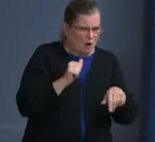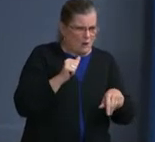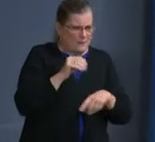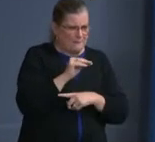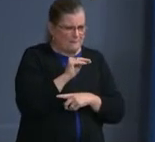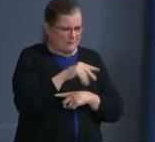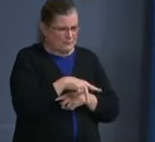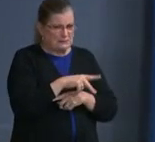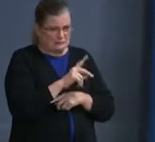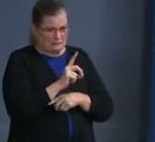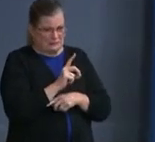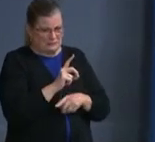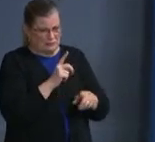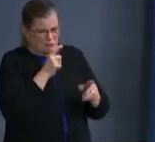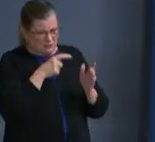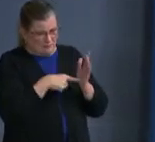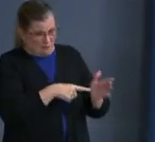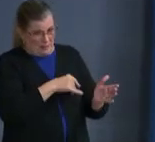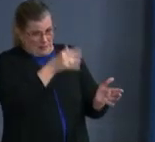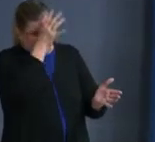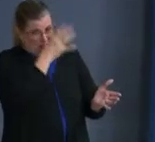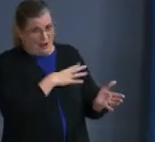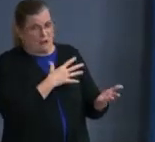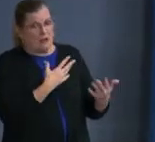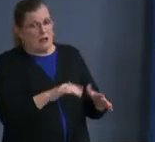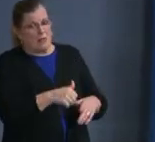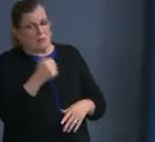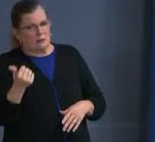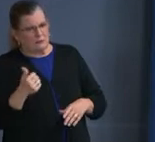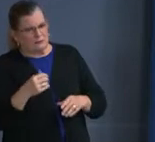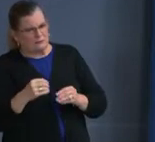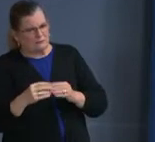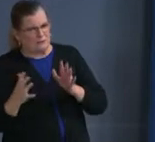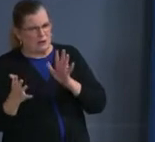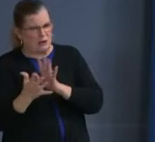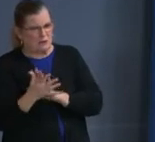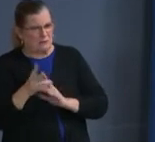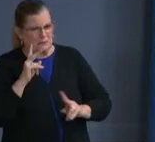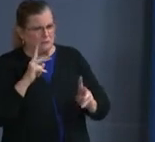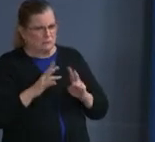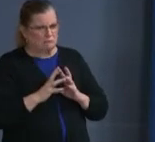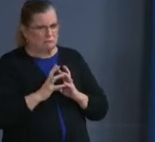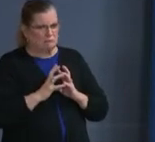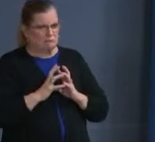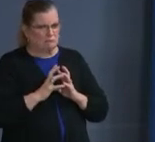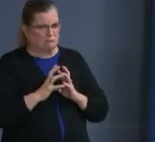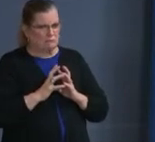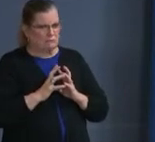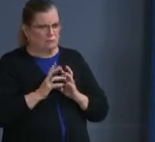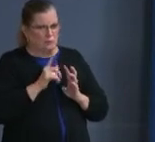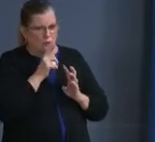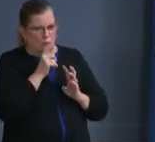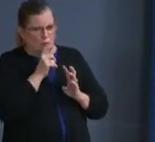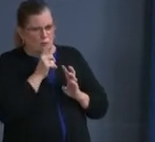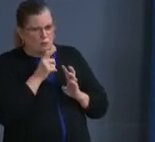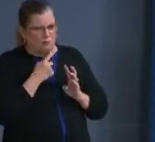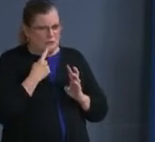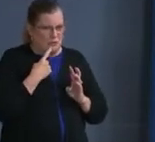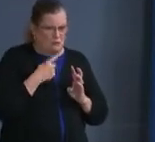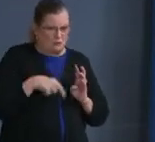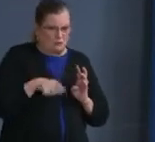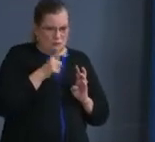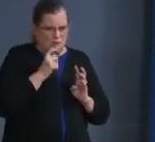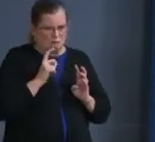man who involved in other altercations, but the people with the counter-protesters there are the ones whose photos are in major outlets